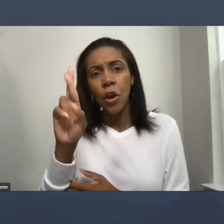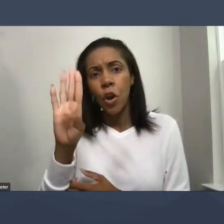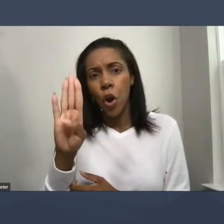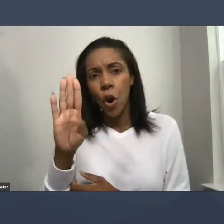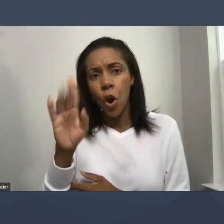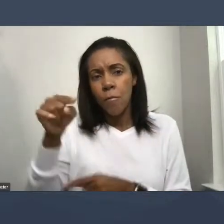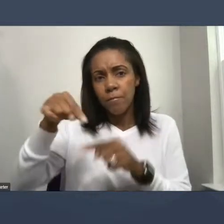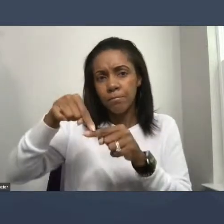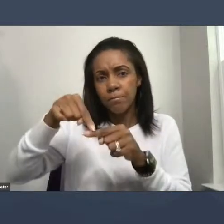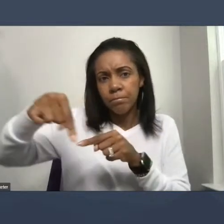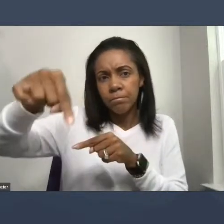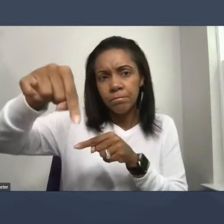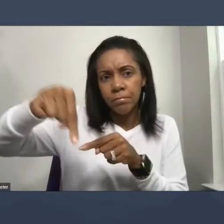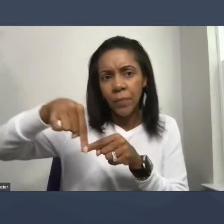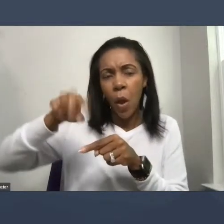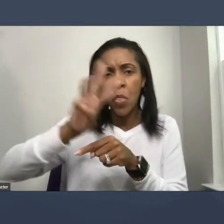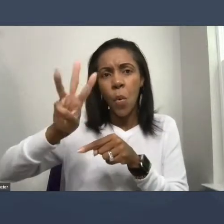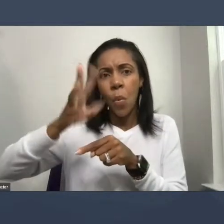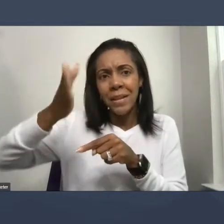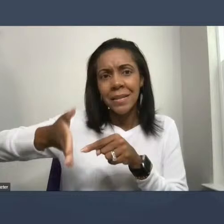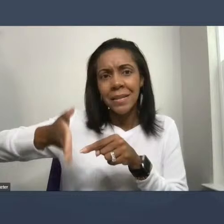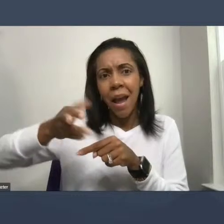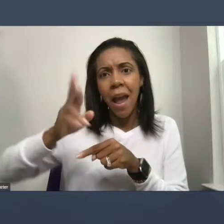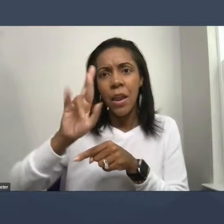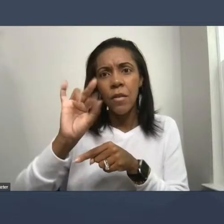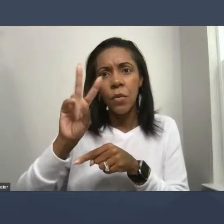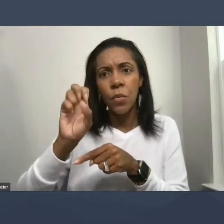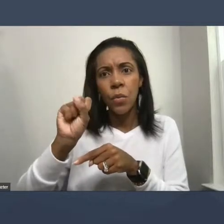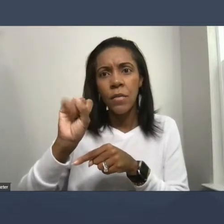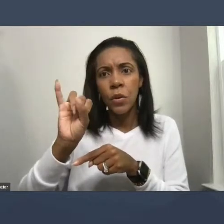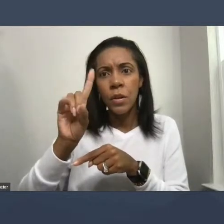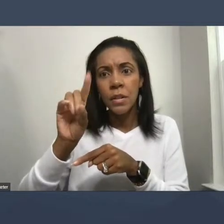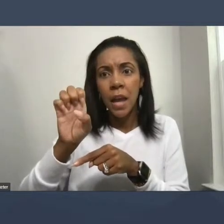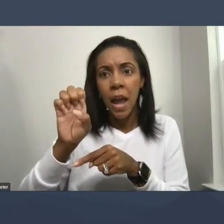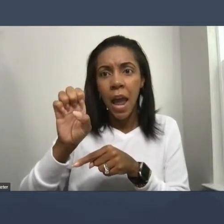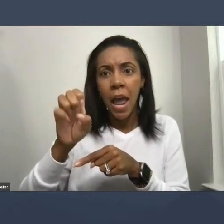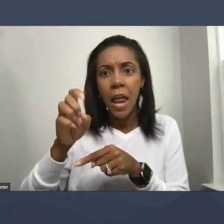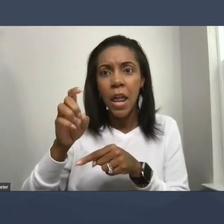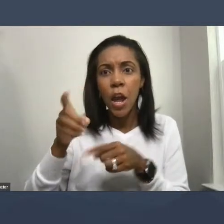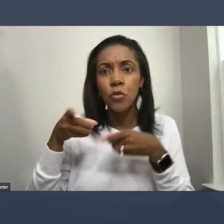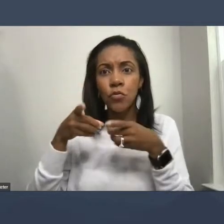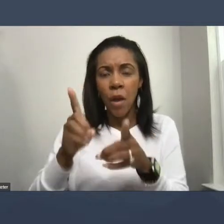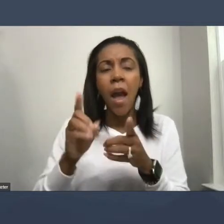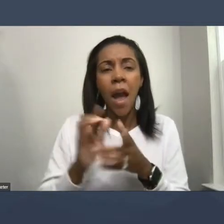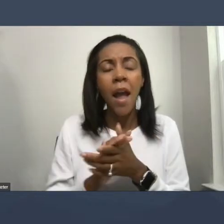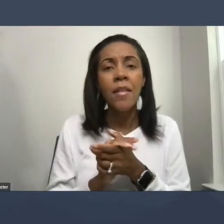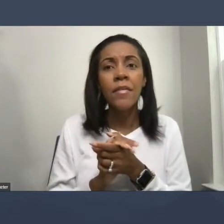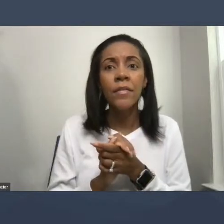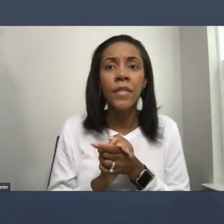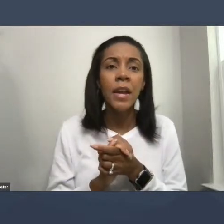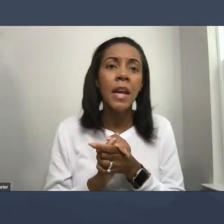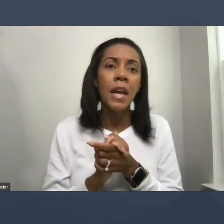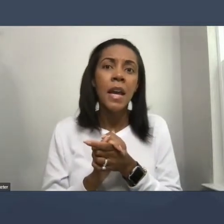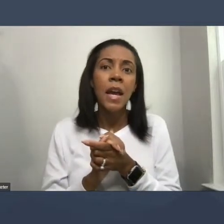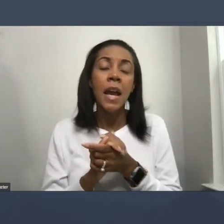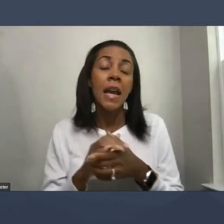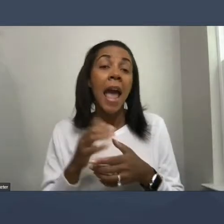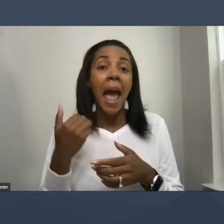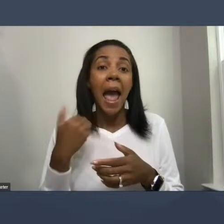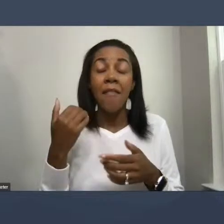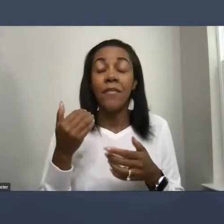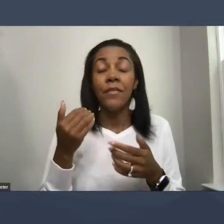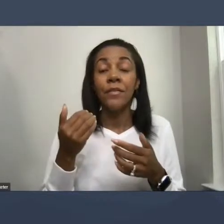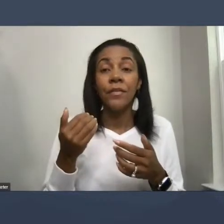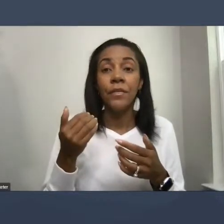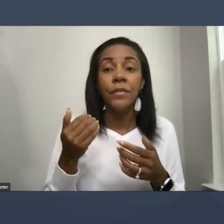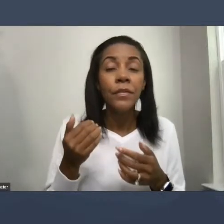on the western side of Riverside Drive remains intact, except that it becomes mountable. There's new mountable curbs in there. And the spaces that Ms.